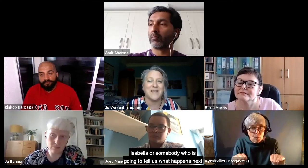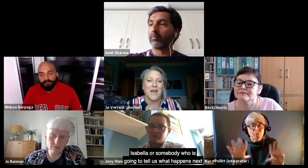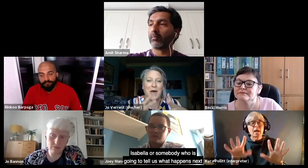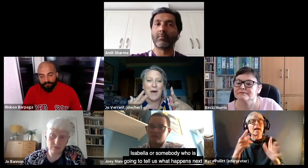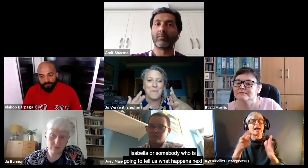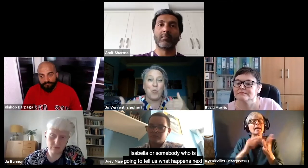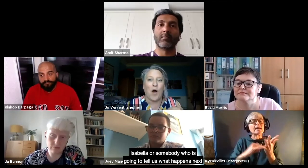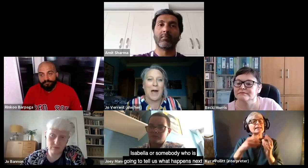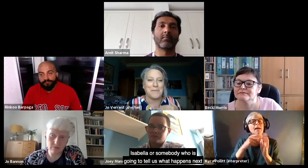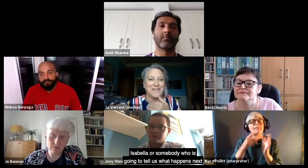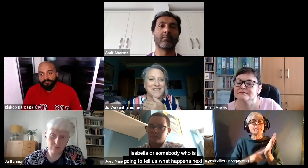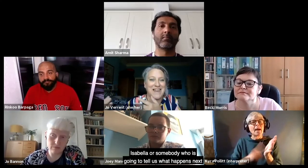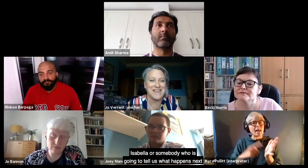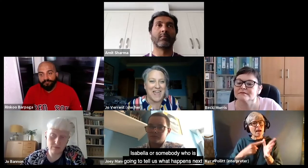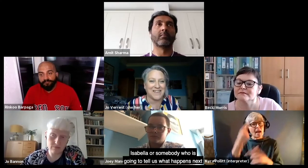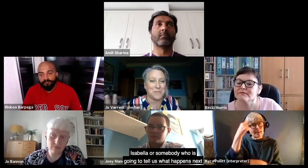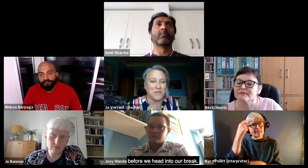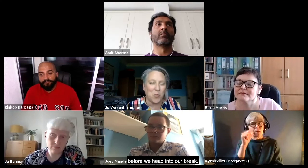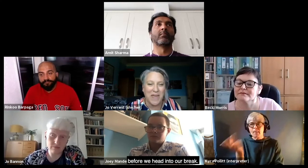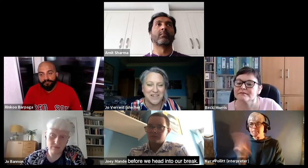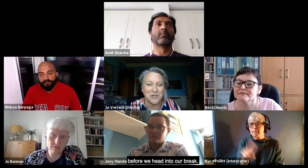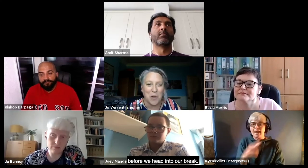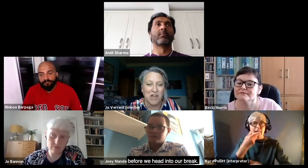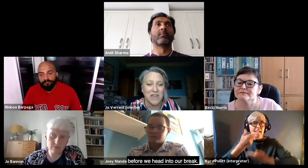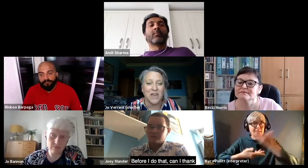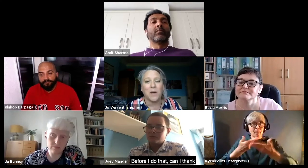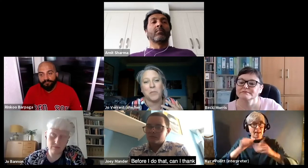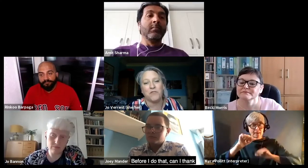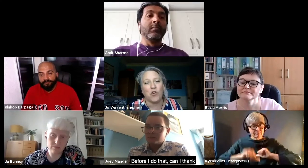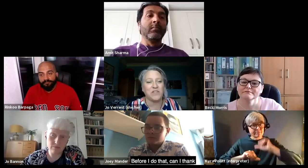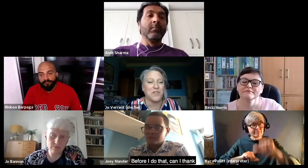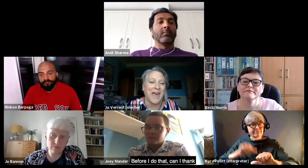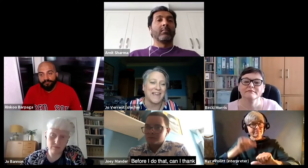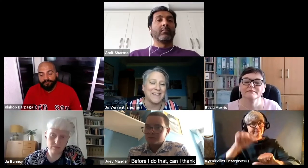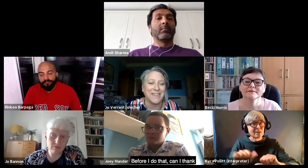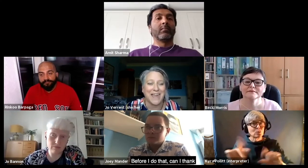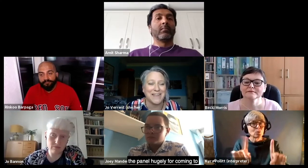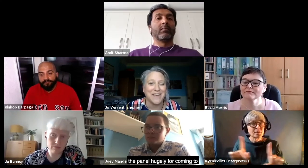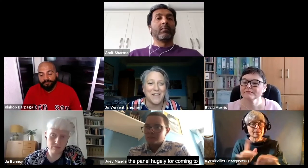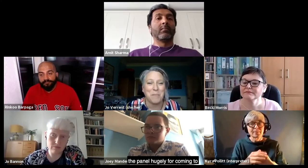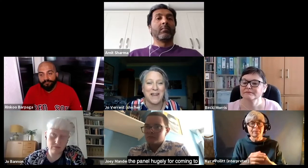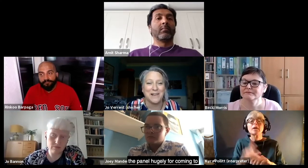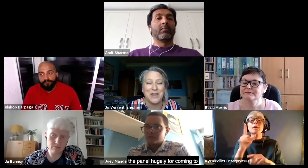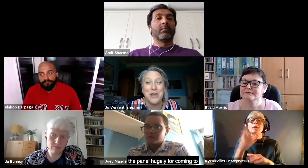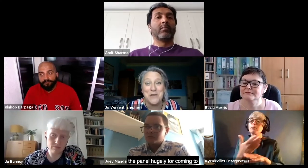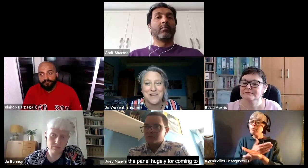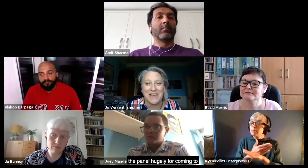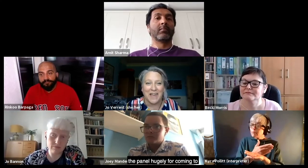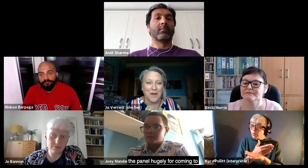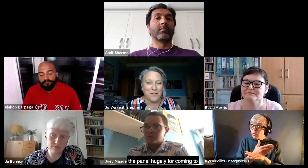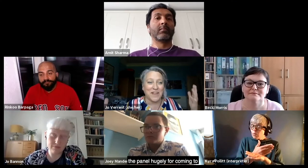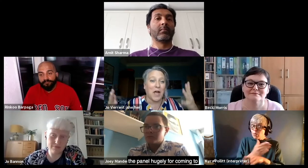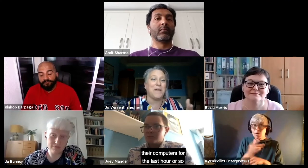us what happens next before we head into our break. But before I do that, can I thank the panel